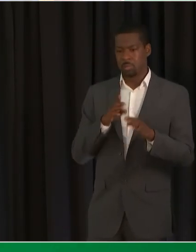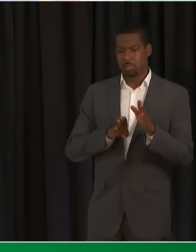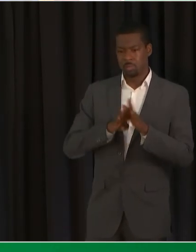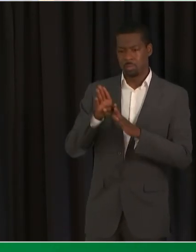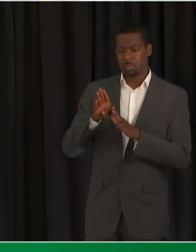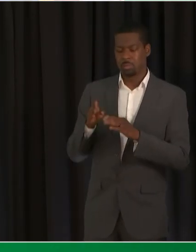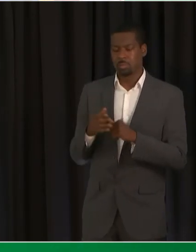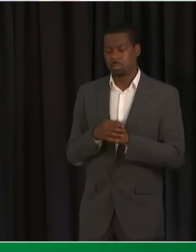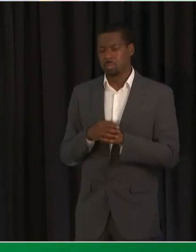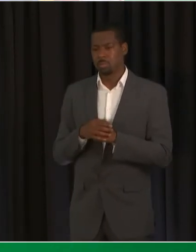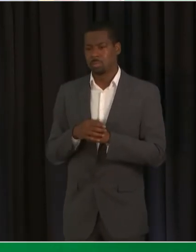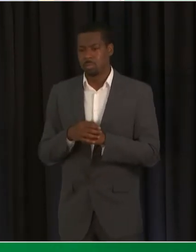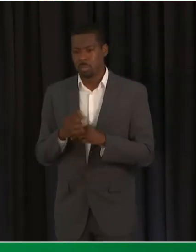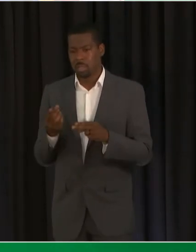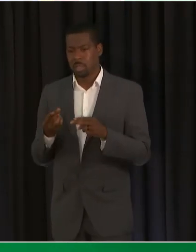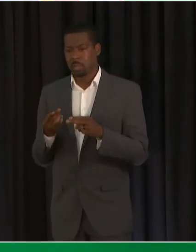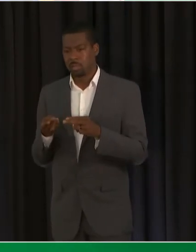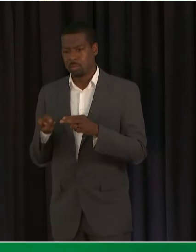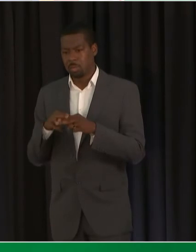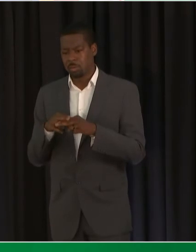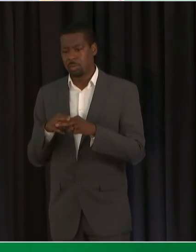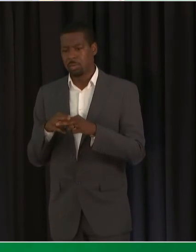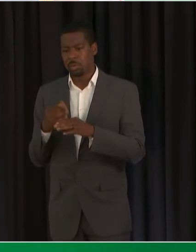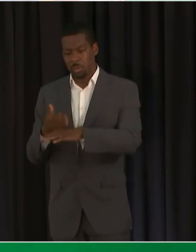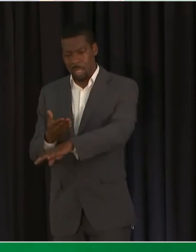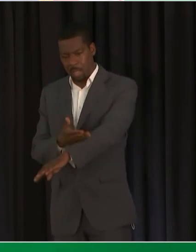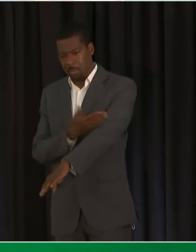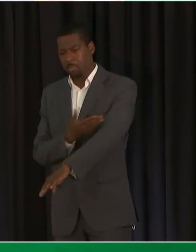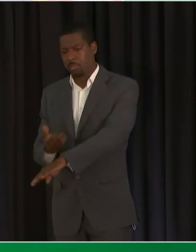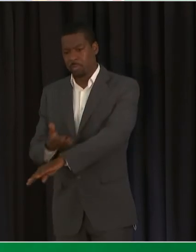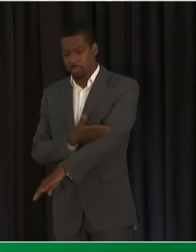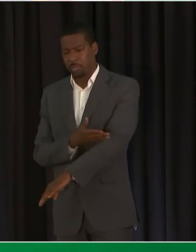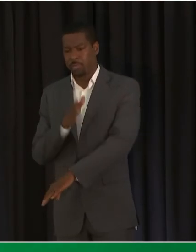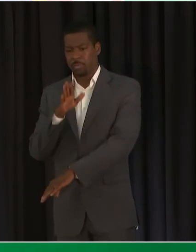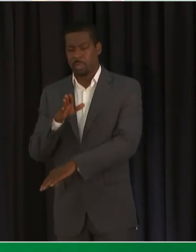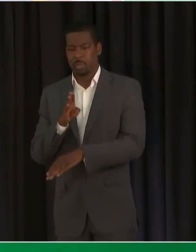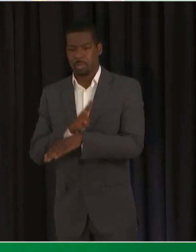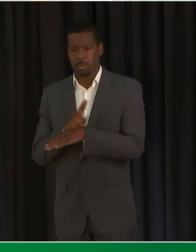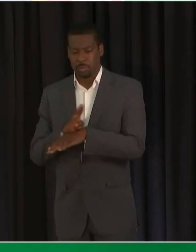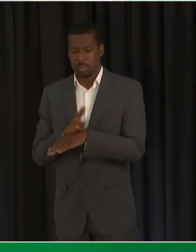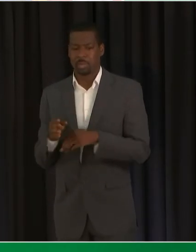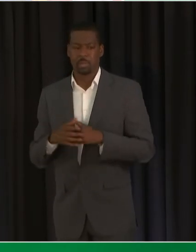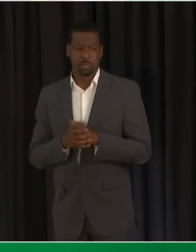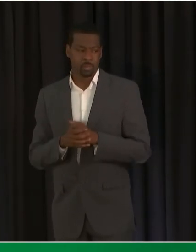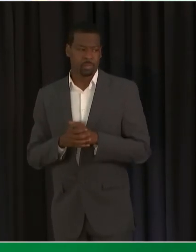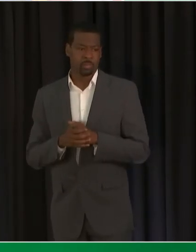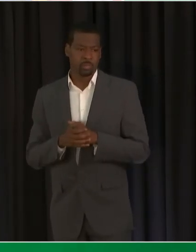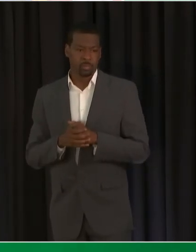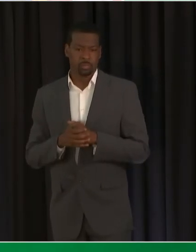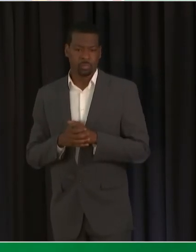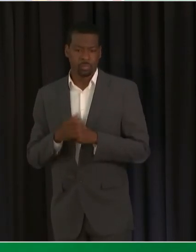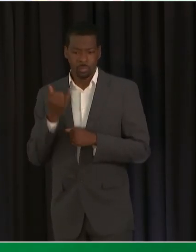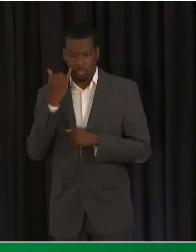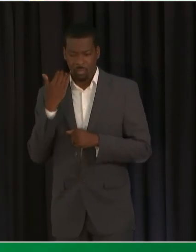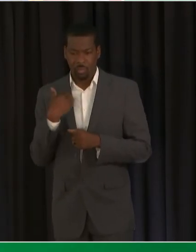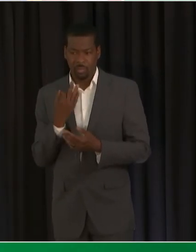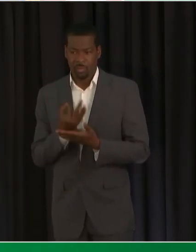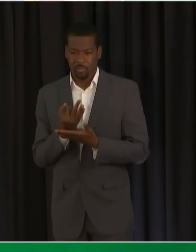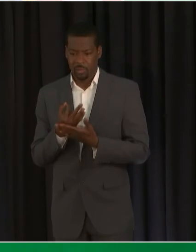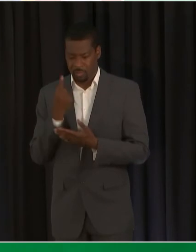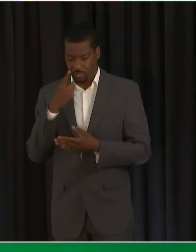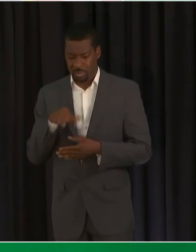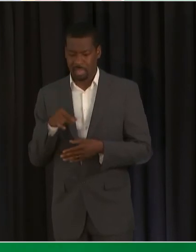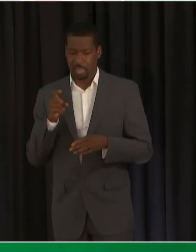website. That was one of the ways. But I think that kind of professional services, like, now is the time to do it. When you have like the funds to do